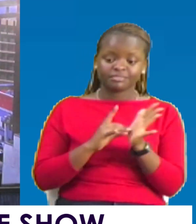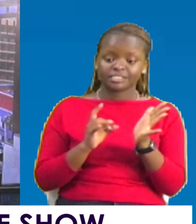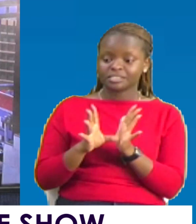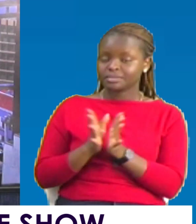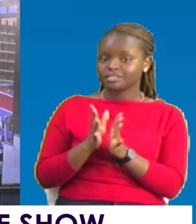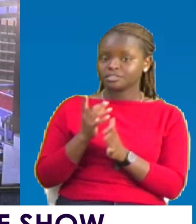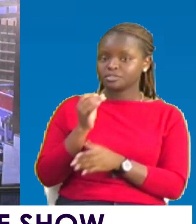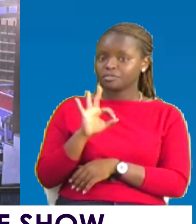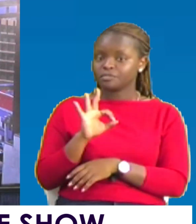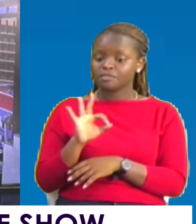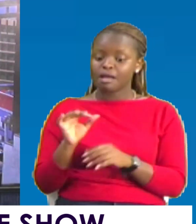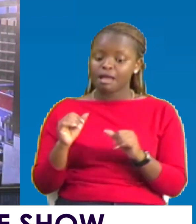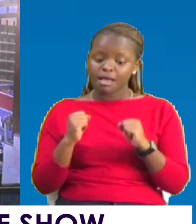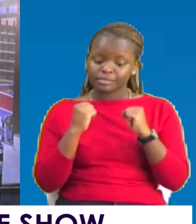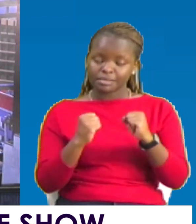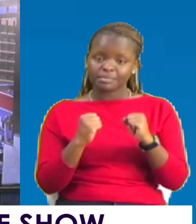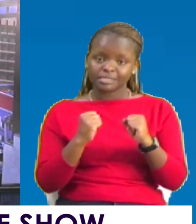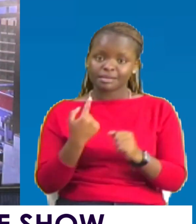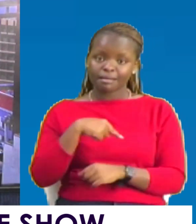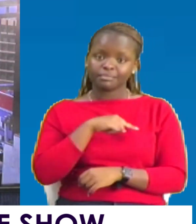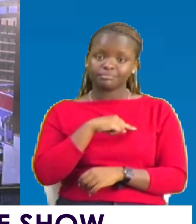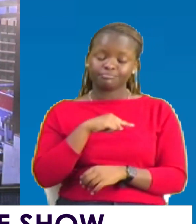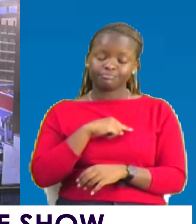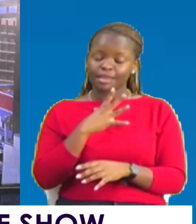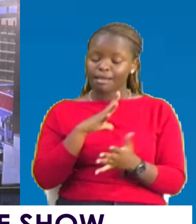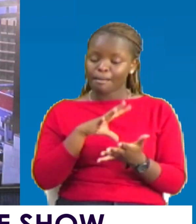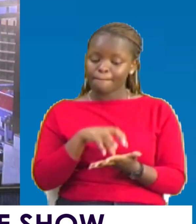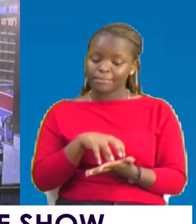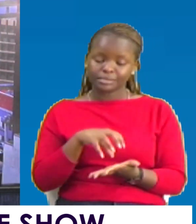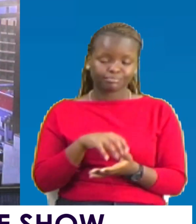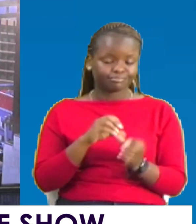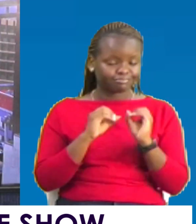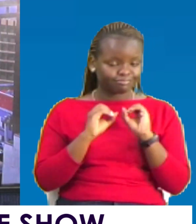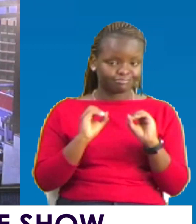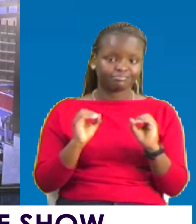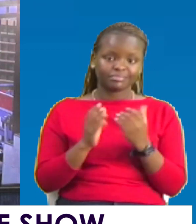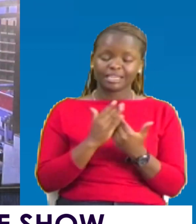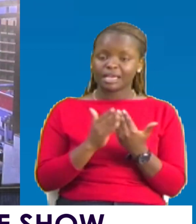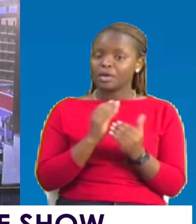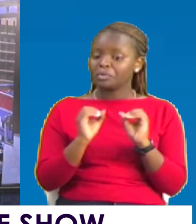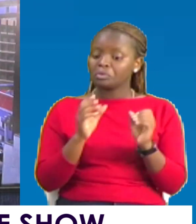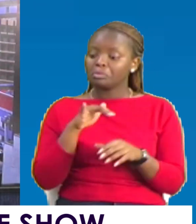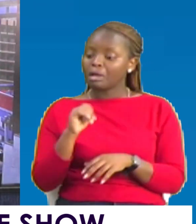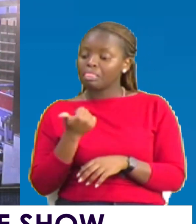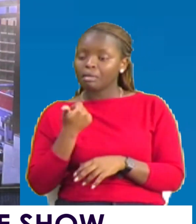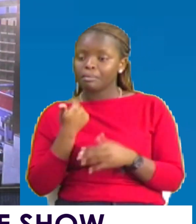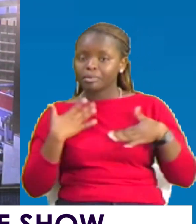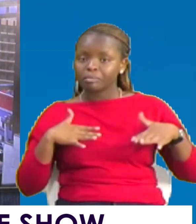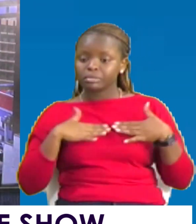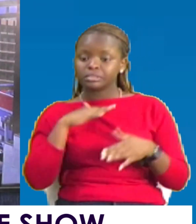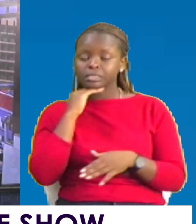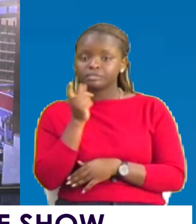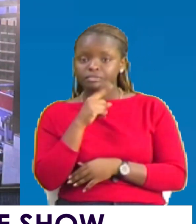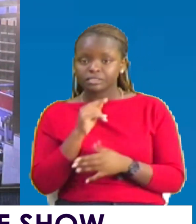at the expense of our stability? It doesn't matter whether we are corrupt, whether other people are dying. It doesn't